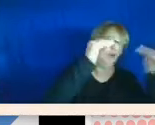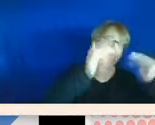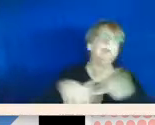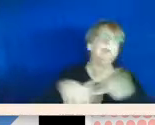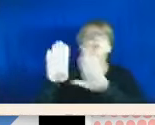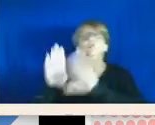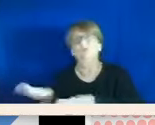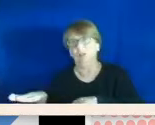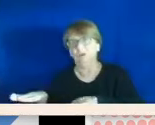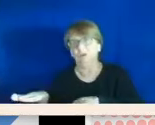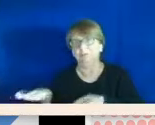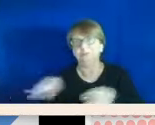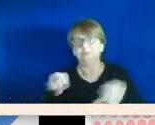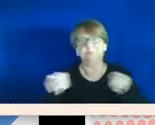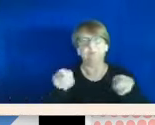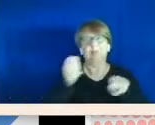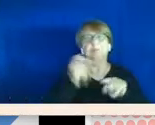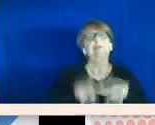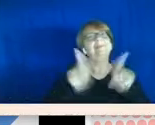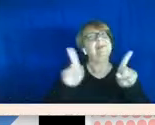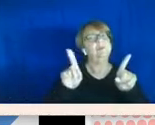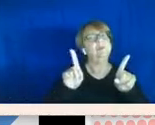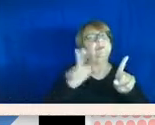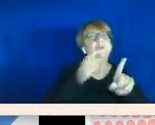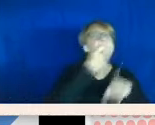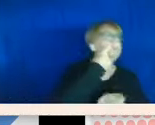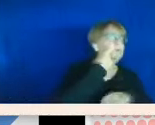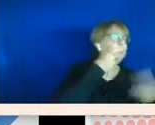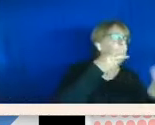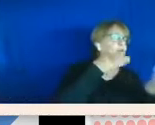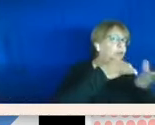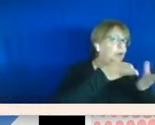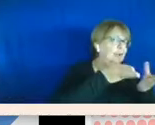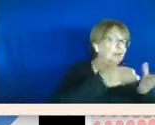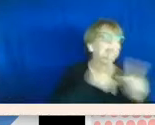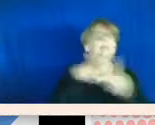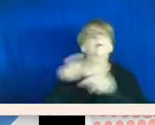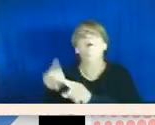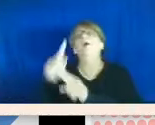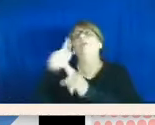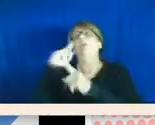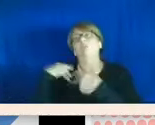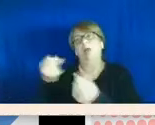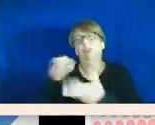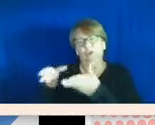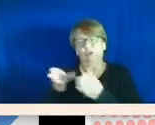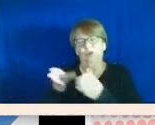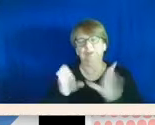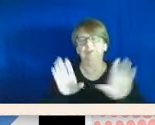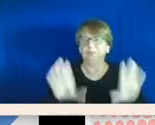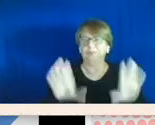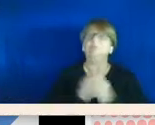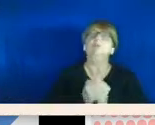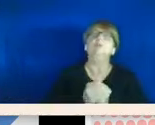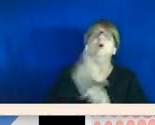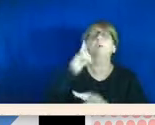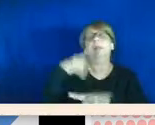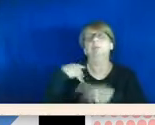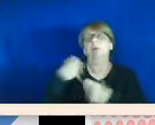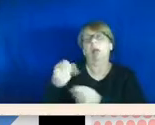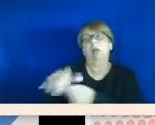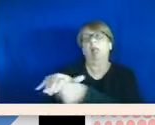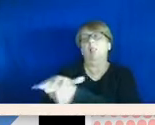little bit of difference between substance use services and mental health services. So in the mental health realm, whether it's child